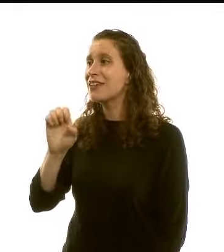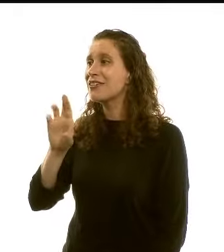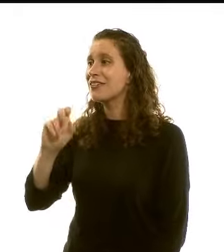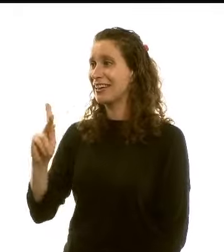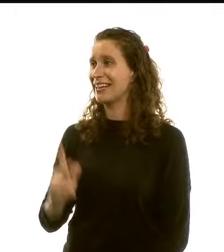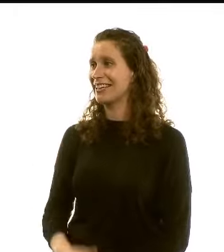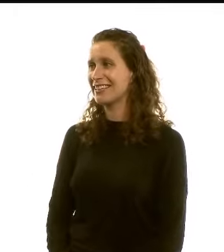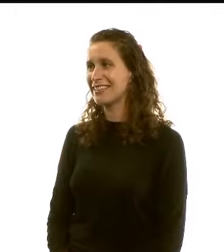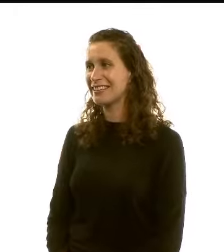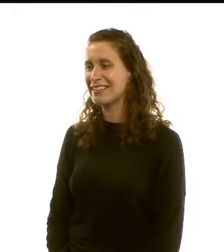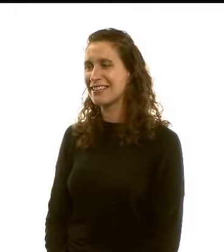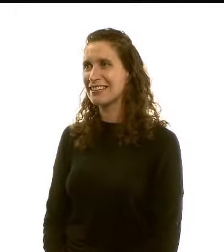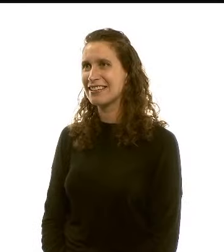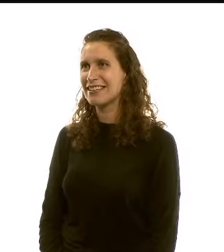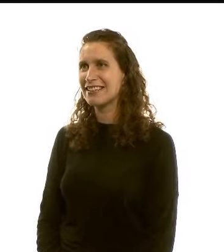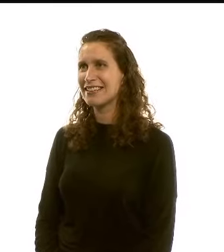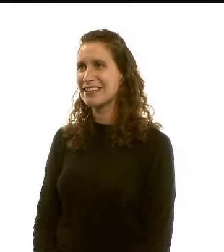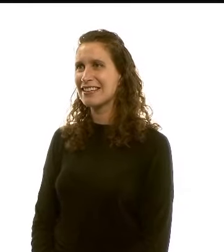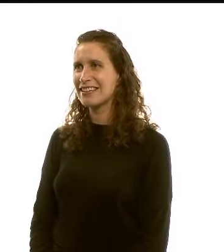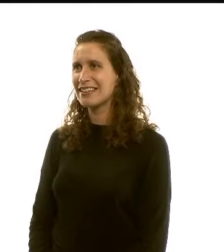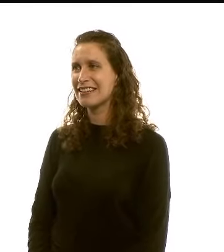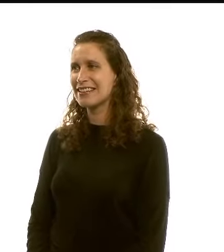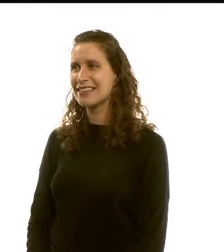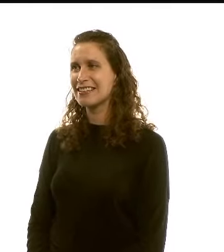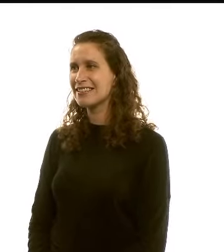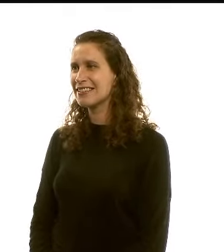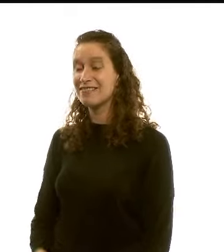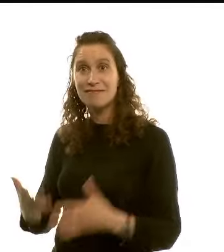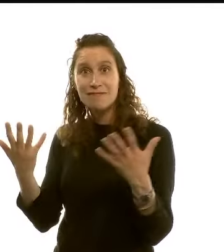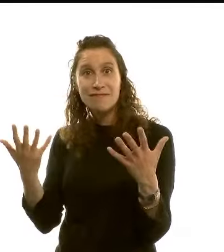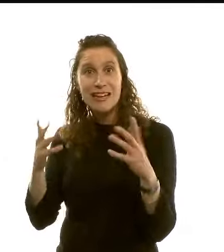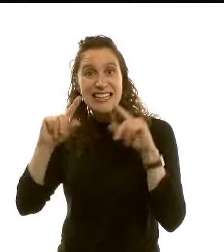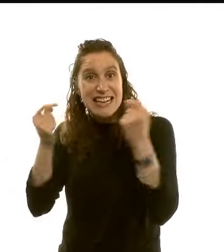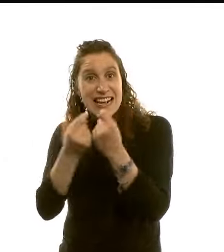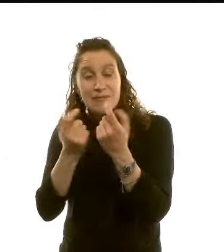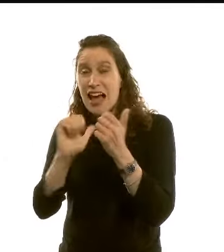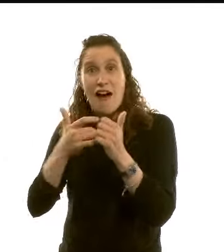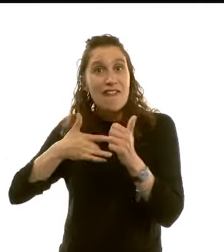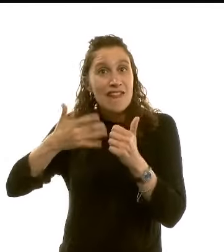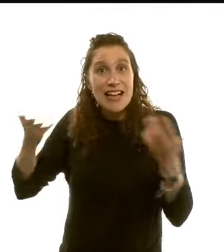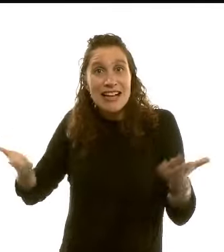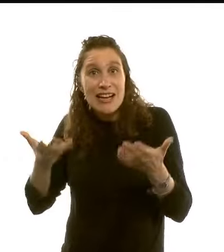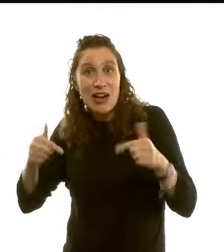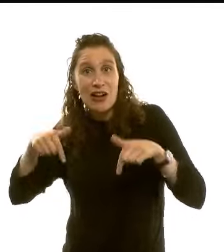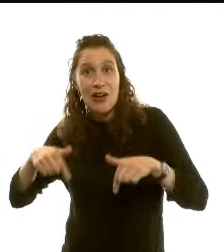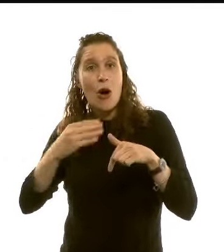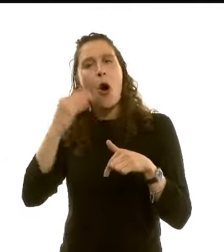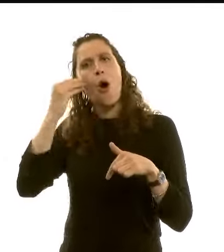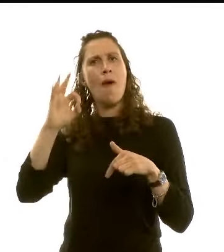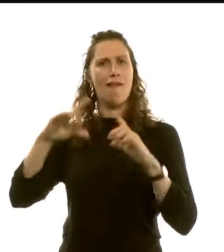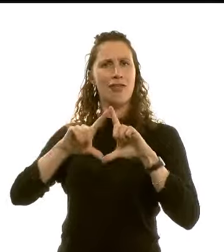Woo! That's right. So, teams, how's it feel to be here, right here in the home of the brick for this unique